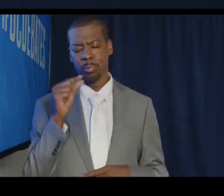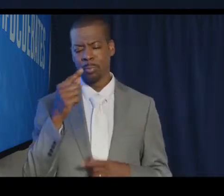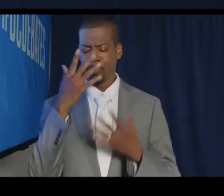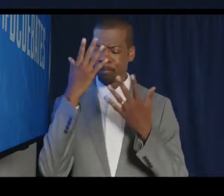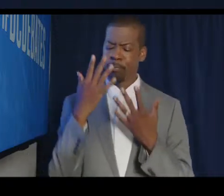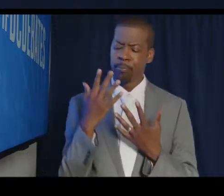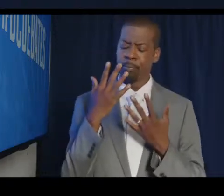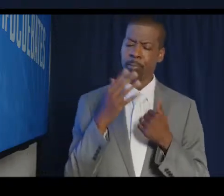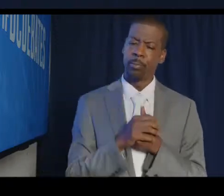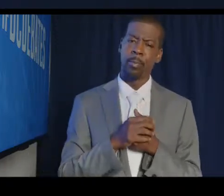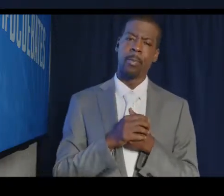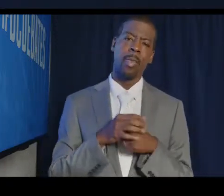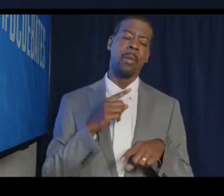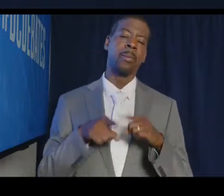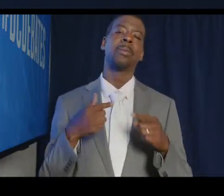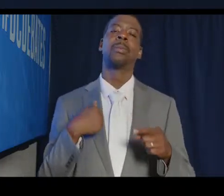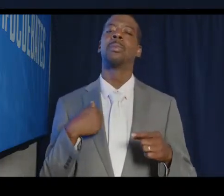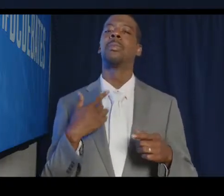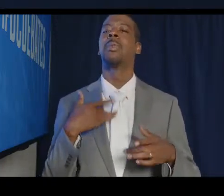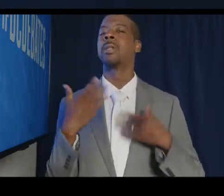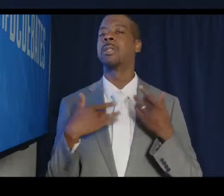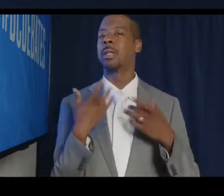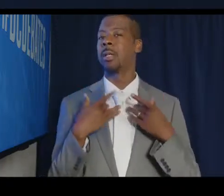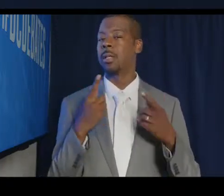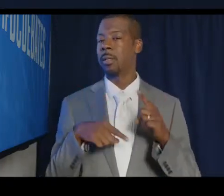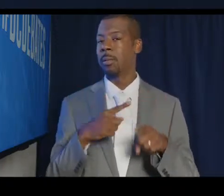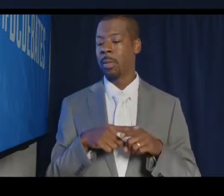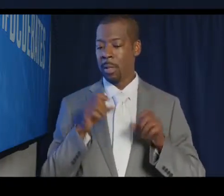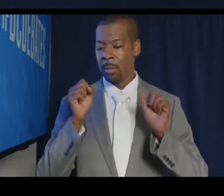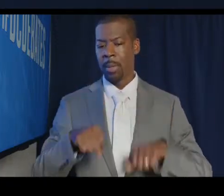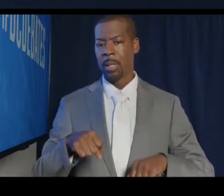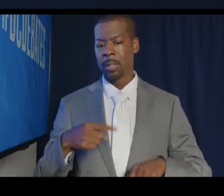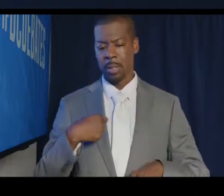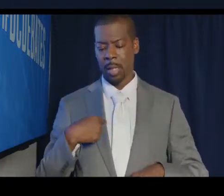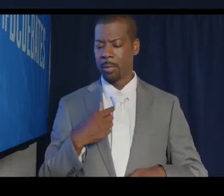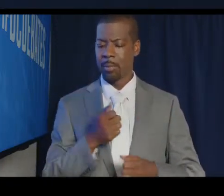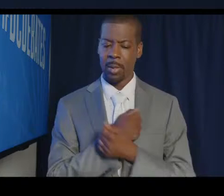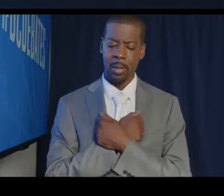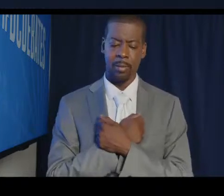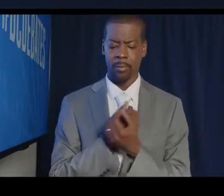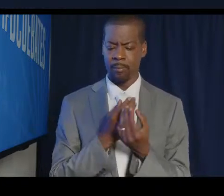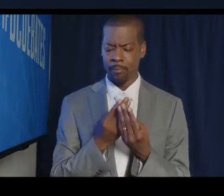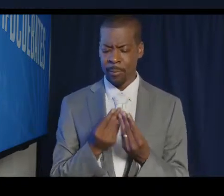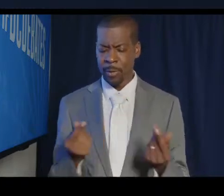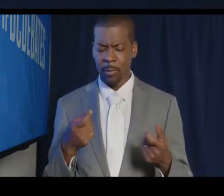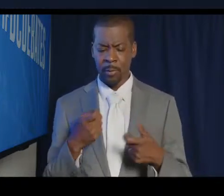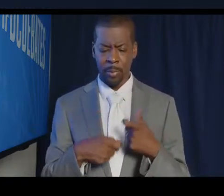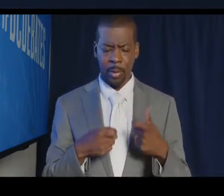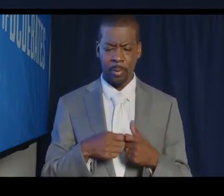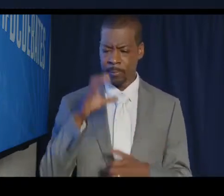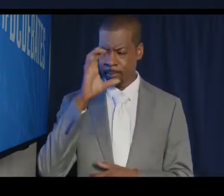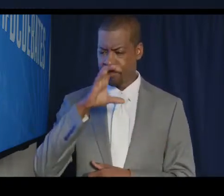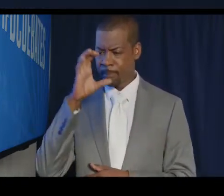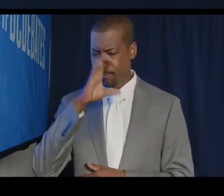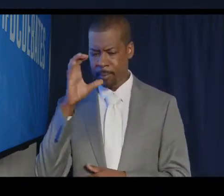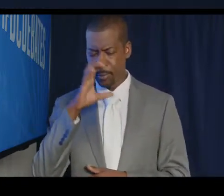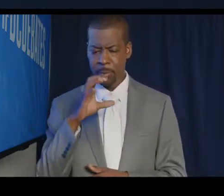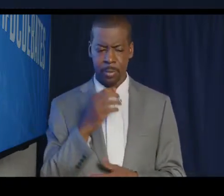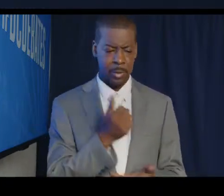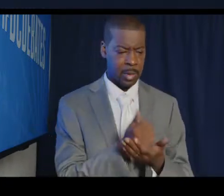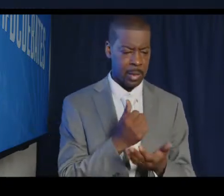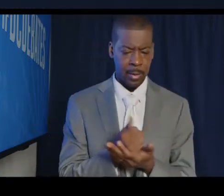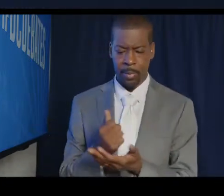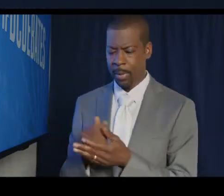happening now, but I'm excited about the possibility because I'm a problem solver at heart. I like to look for solutions and work with others